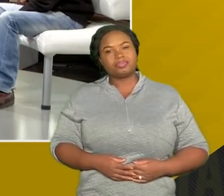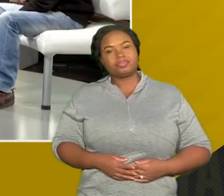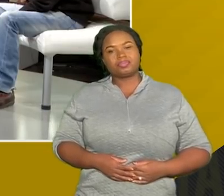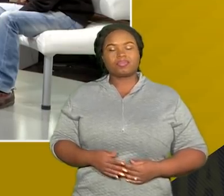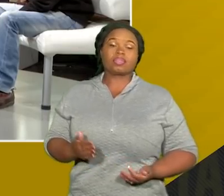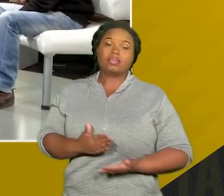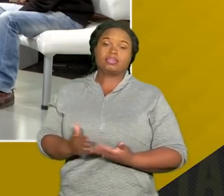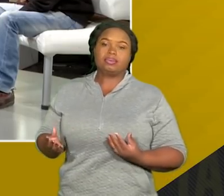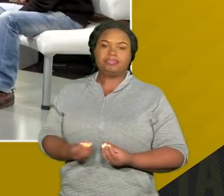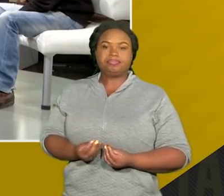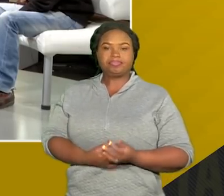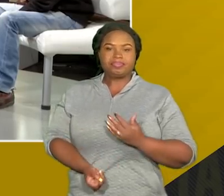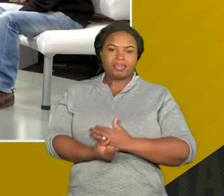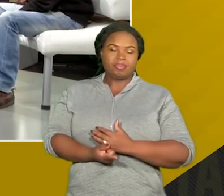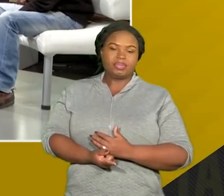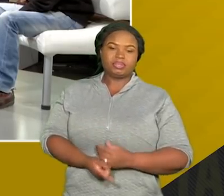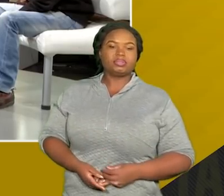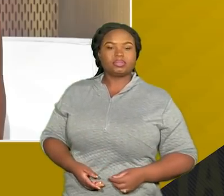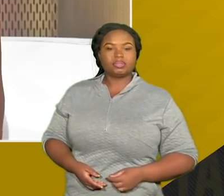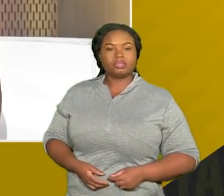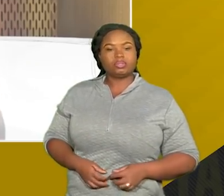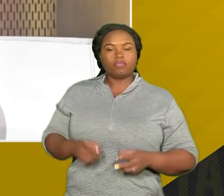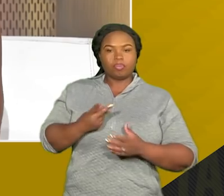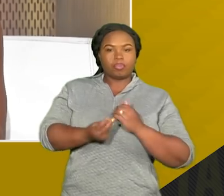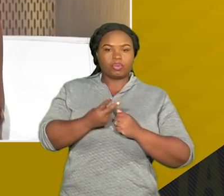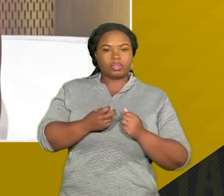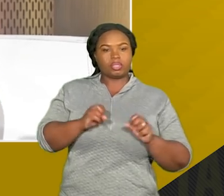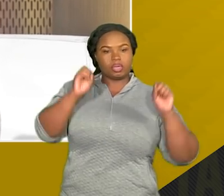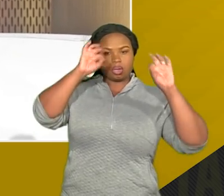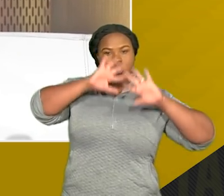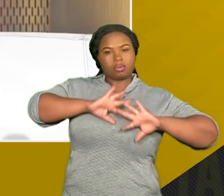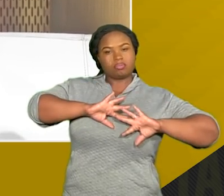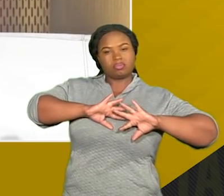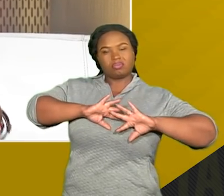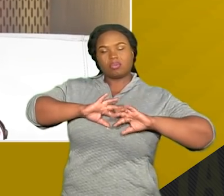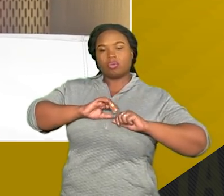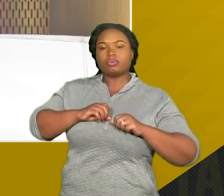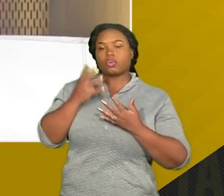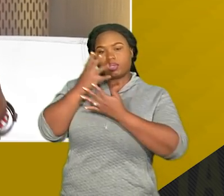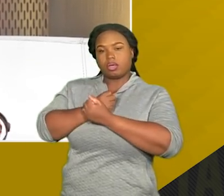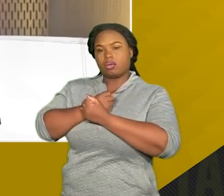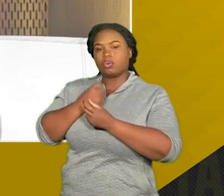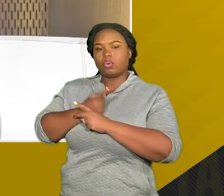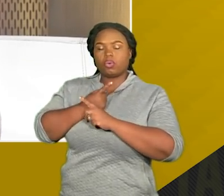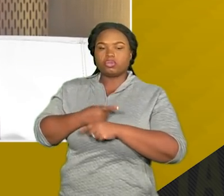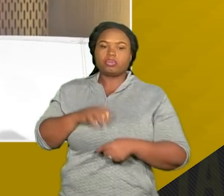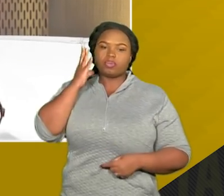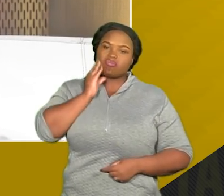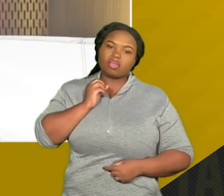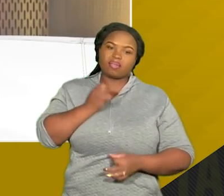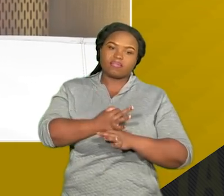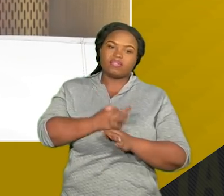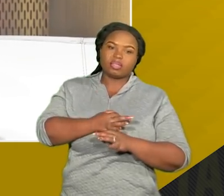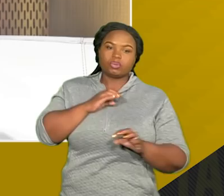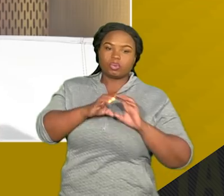certain times, it's also very, it's twofold, it's light and dark. Okay. Because sometimes spirit will come to you, let's say I have a grandfather that's trying to communicate with me, the only way